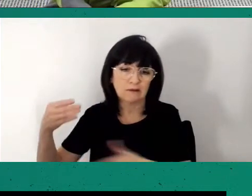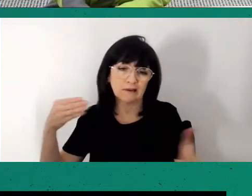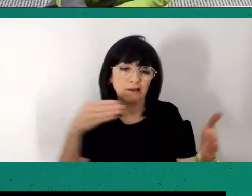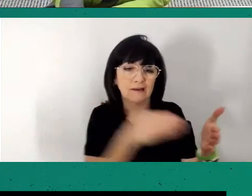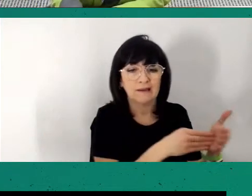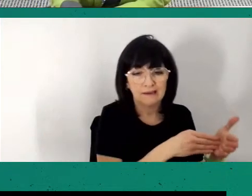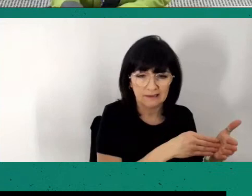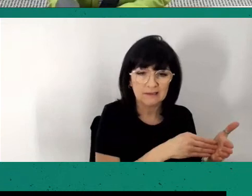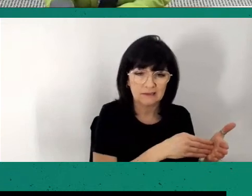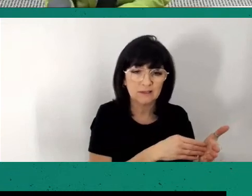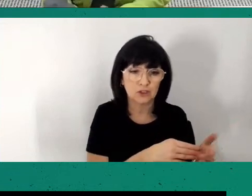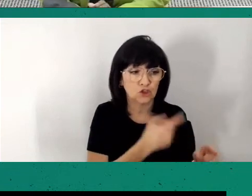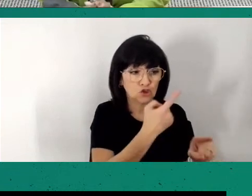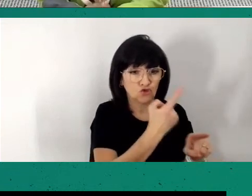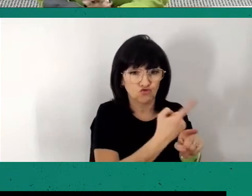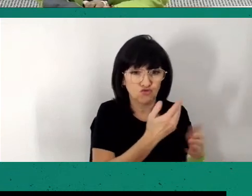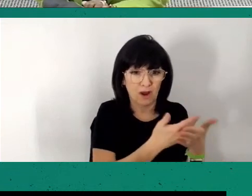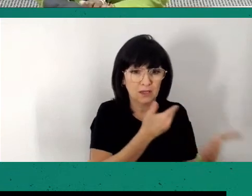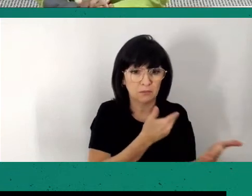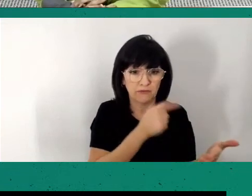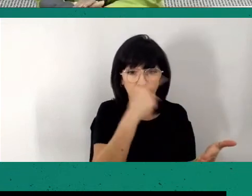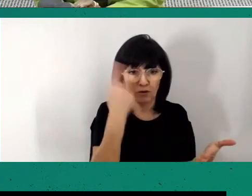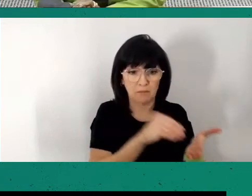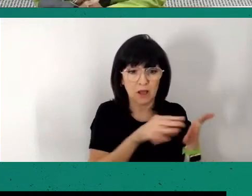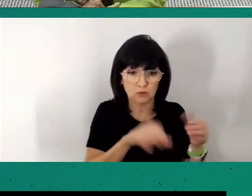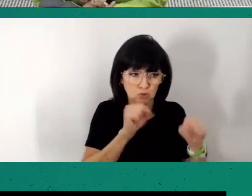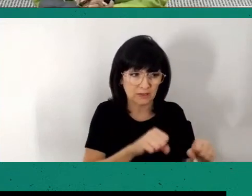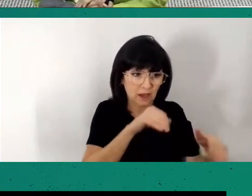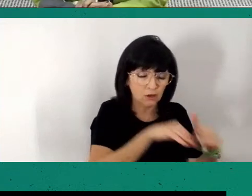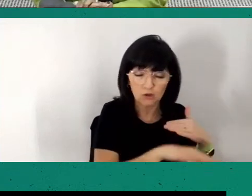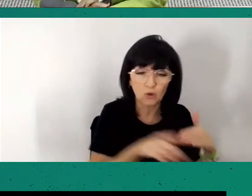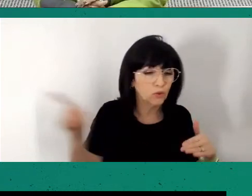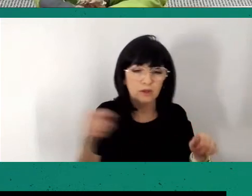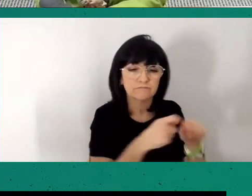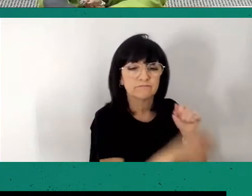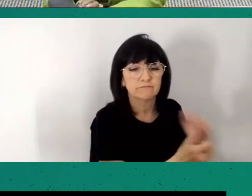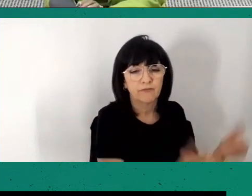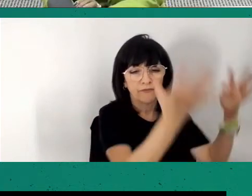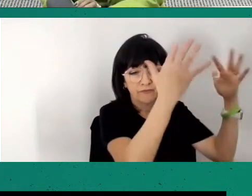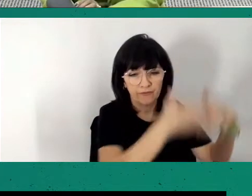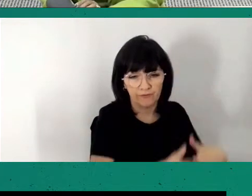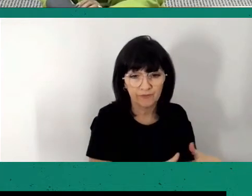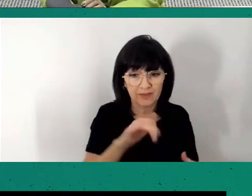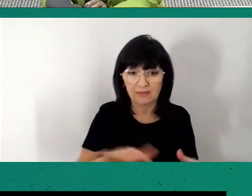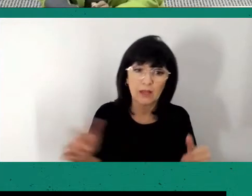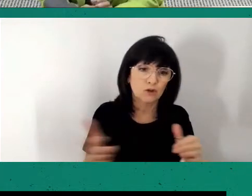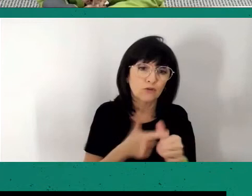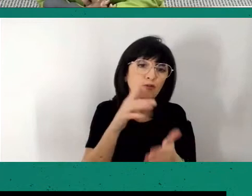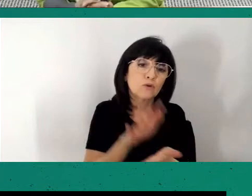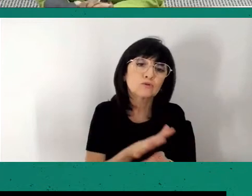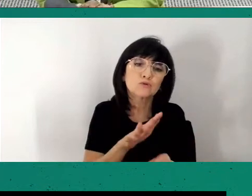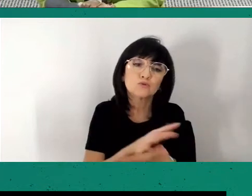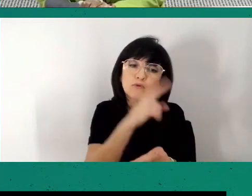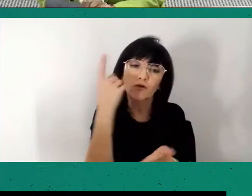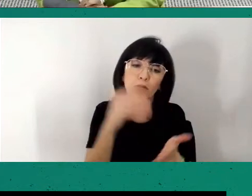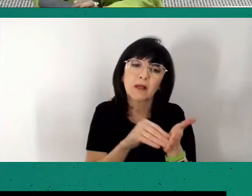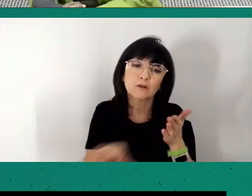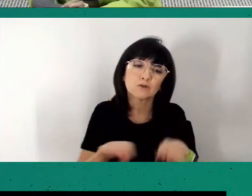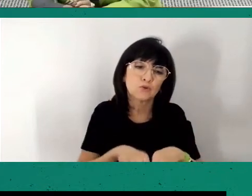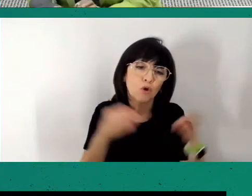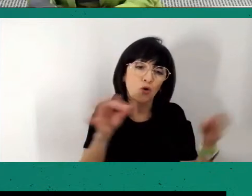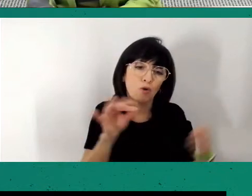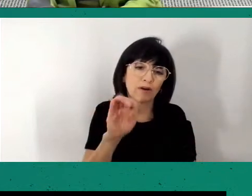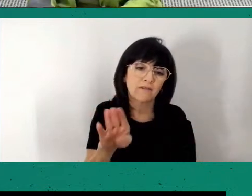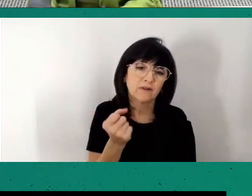before the Black students were able to enter. The first school for Black students was opened on February